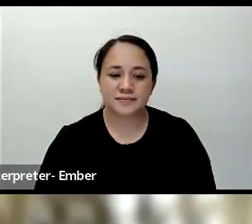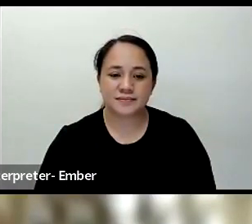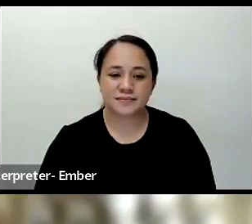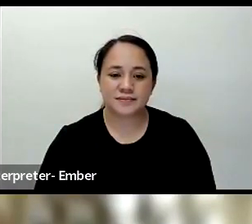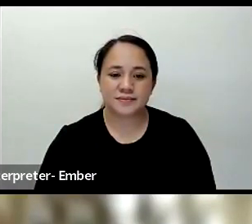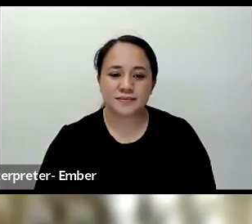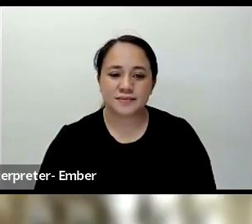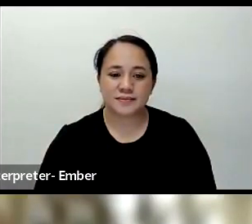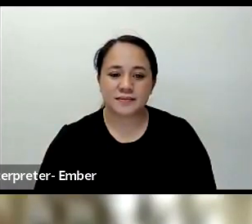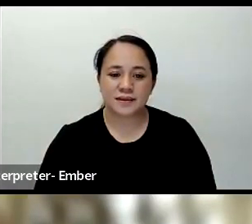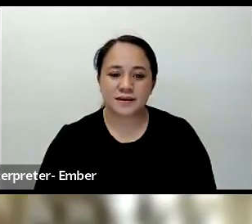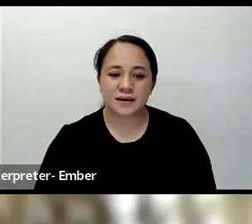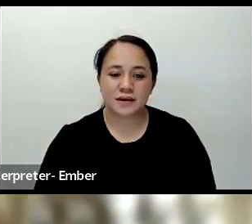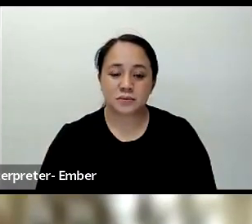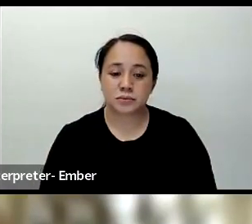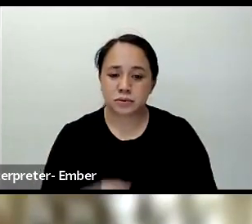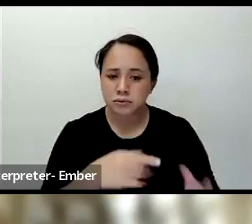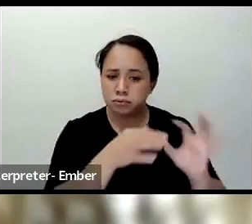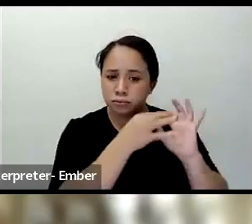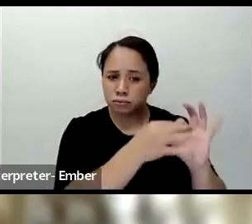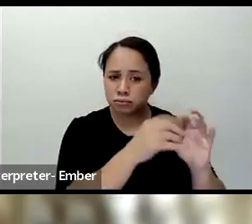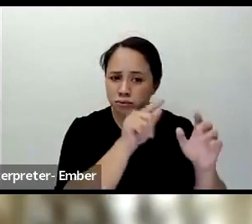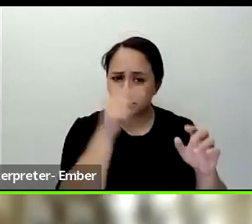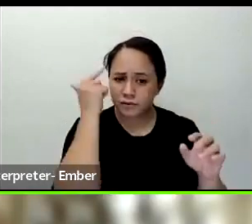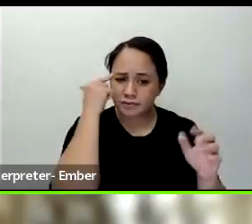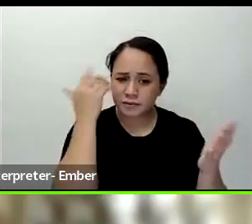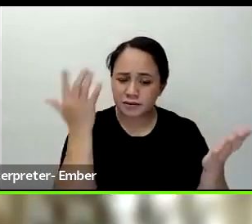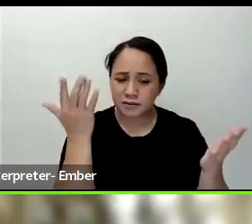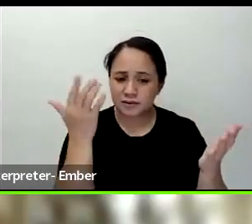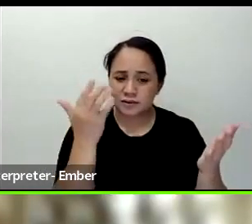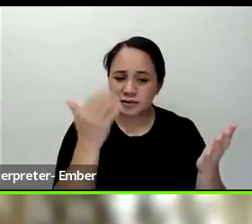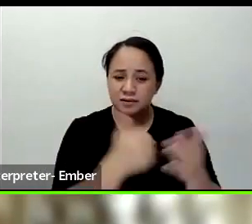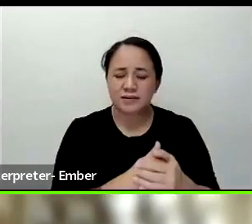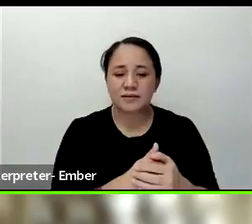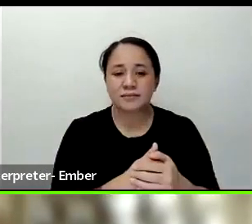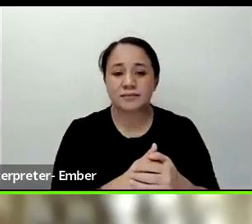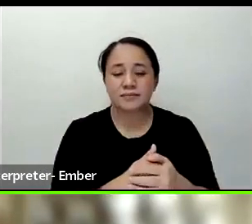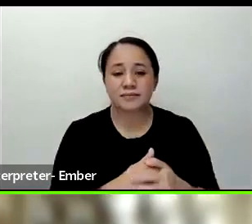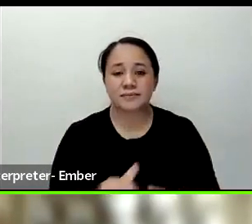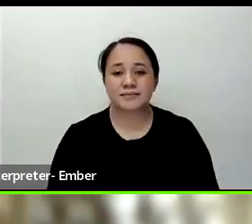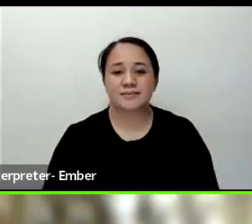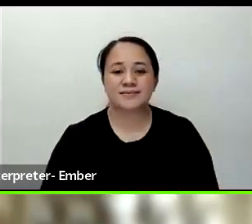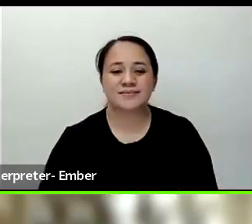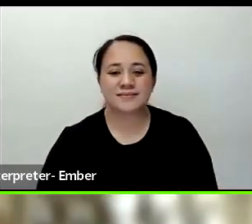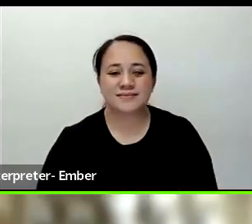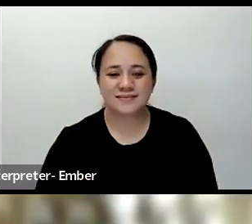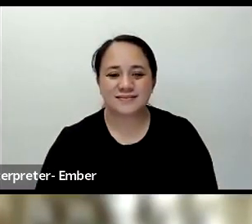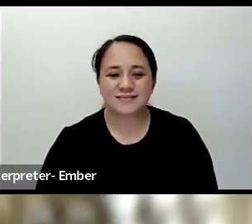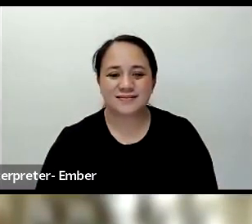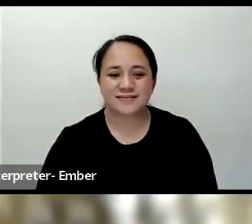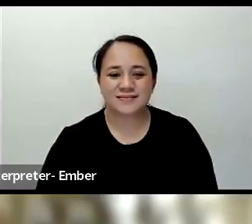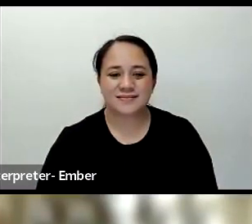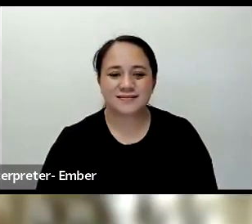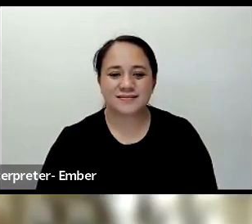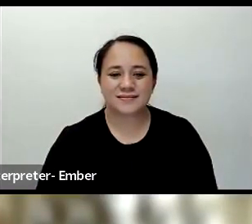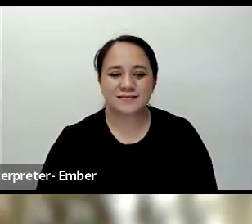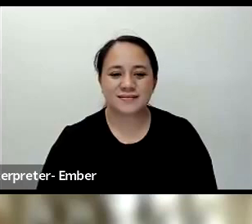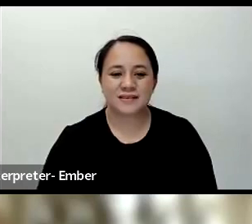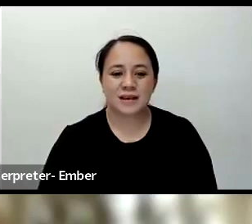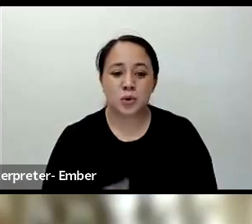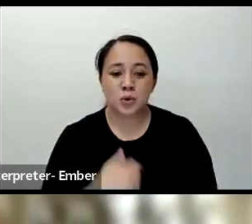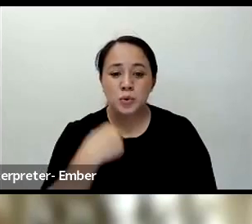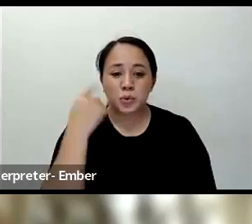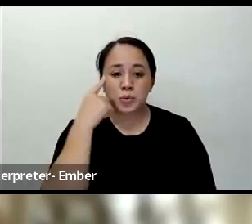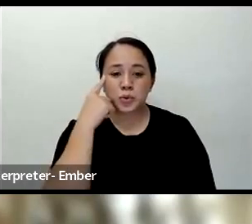Is that being asked of government? Yeah, so I think I will ask. Can you repeat the question? Do you think what was the